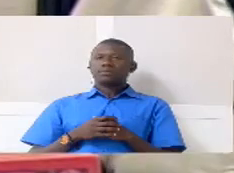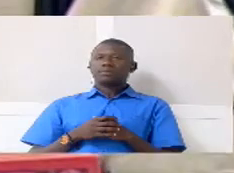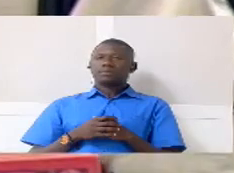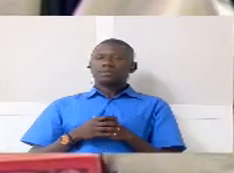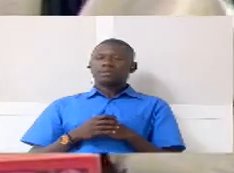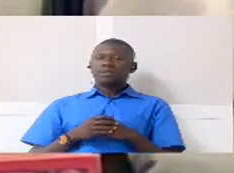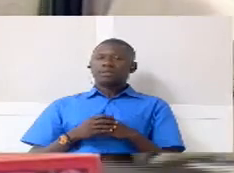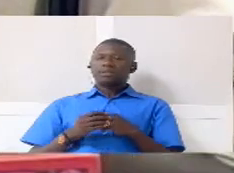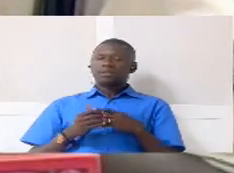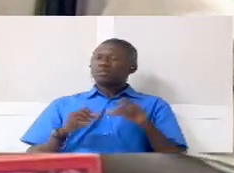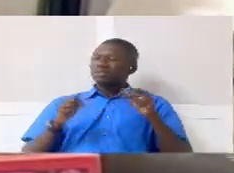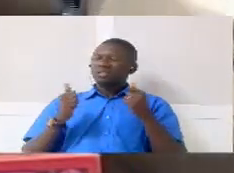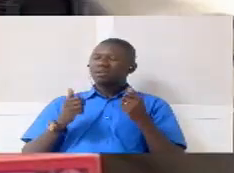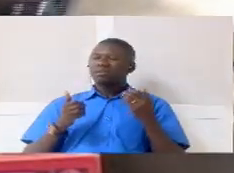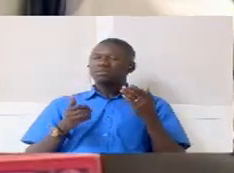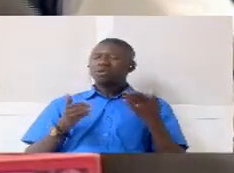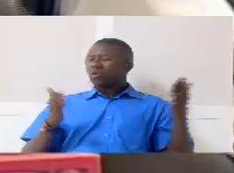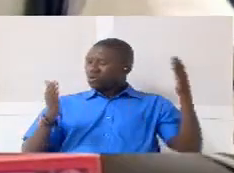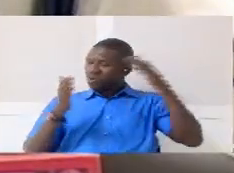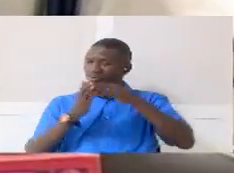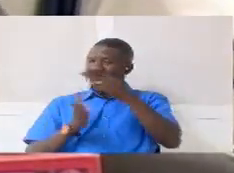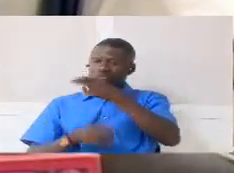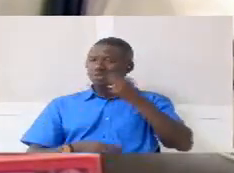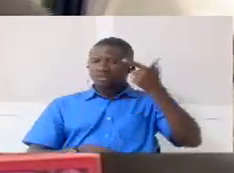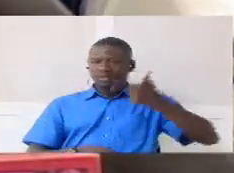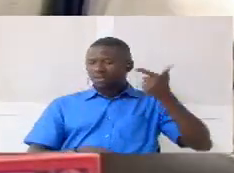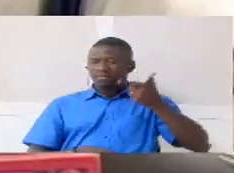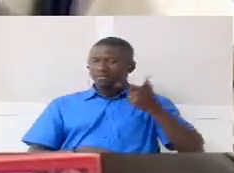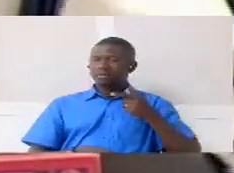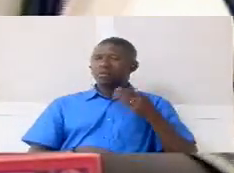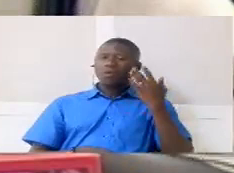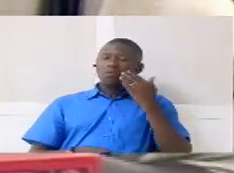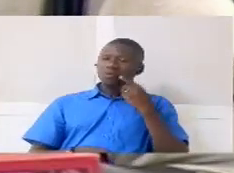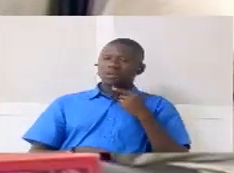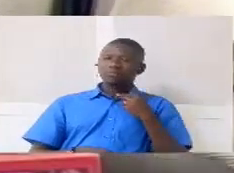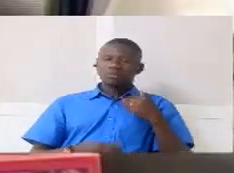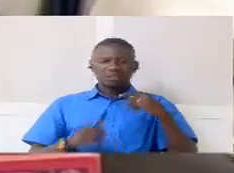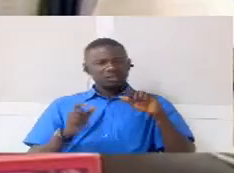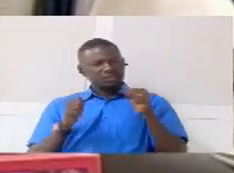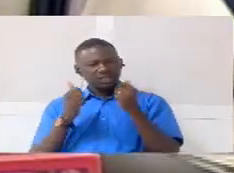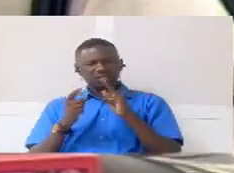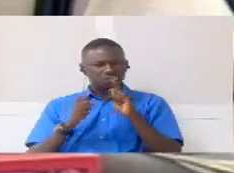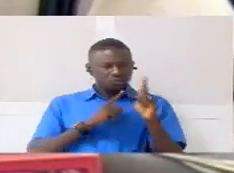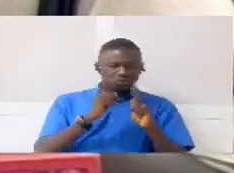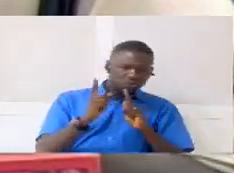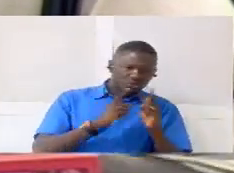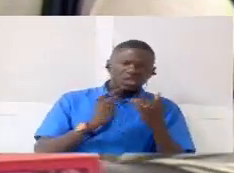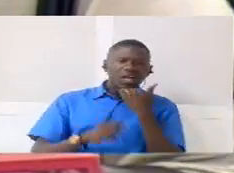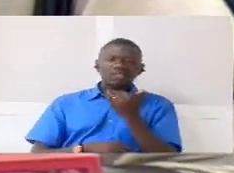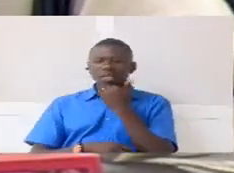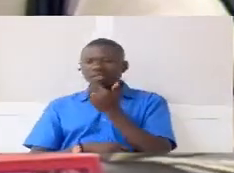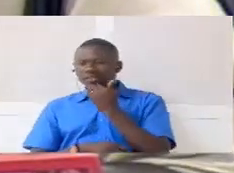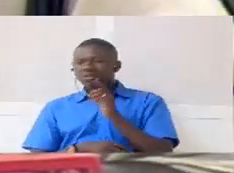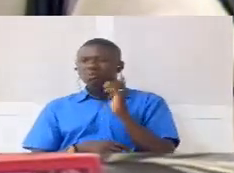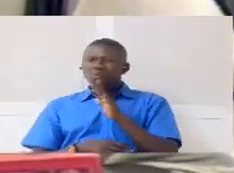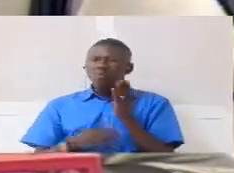doldo. Ko ele jara kendi ajama bal fongo bige to ala naso kasaba buwella. So nana ngaji ko ni kombe sapero